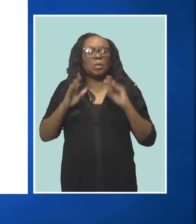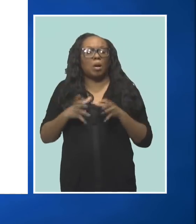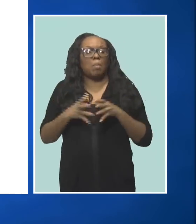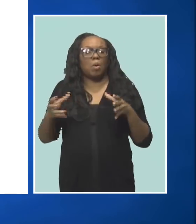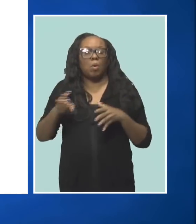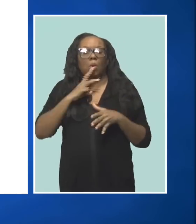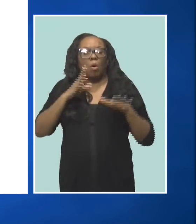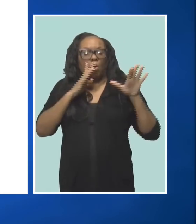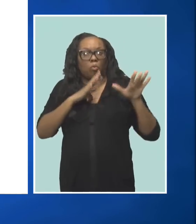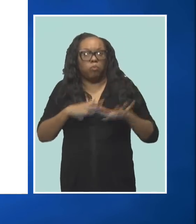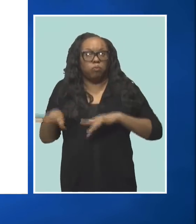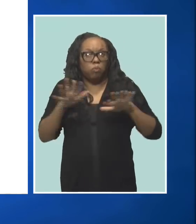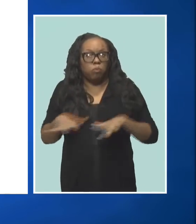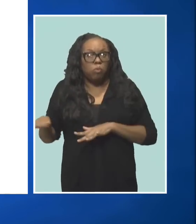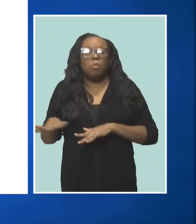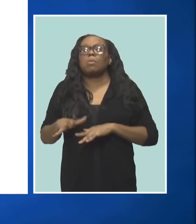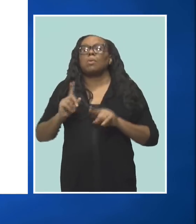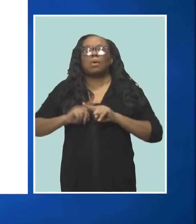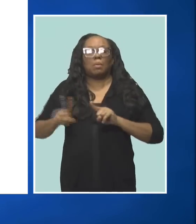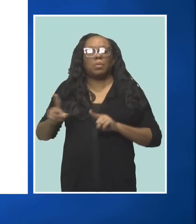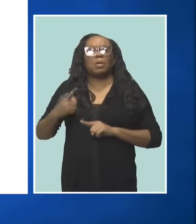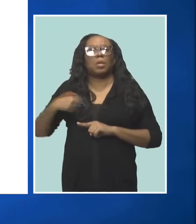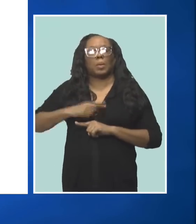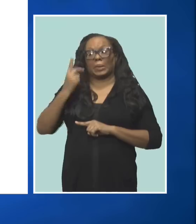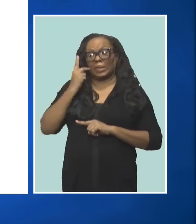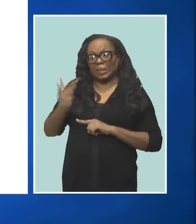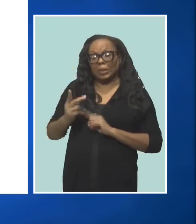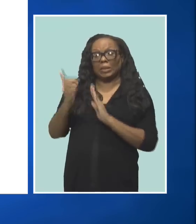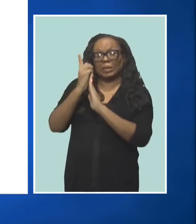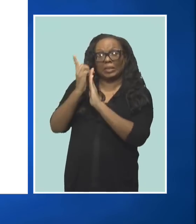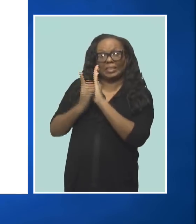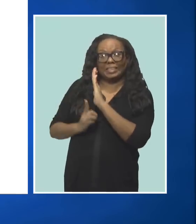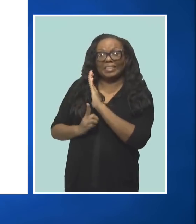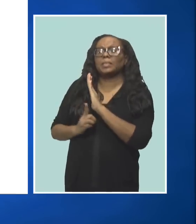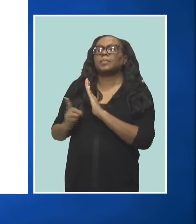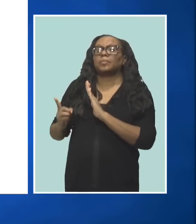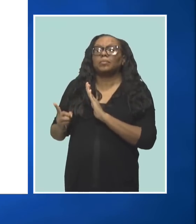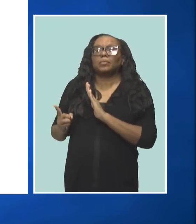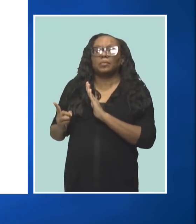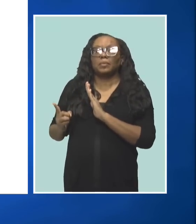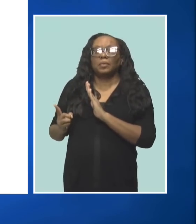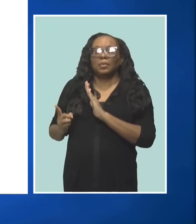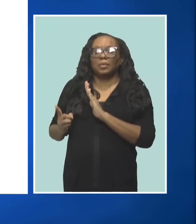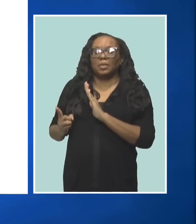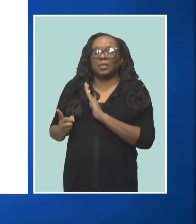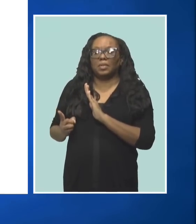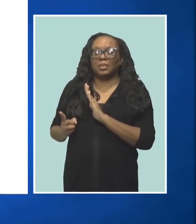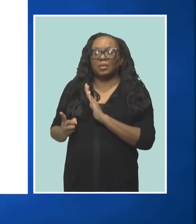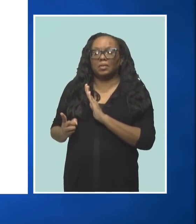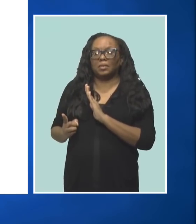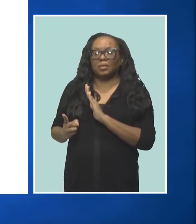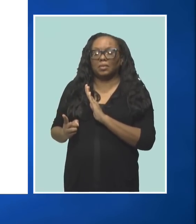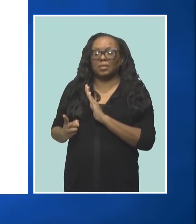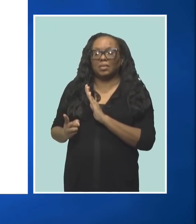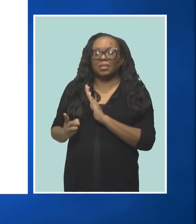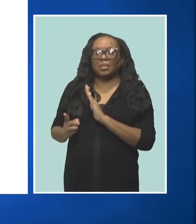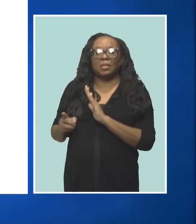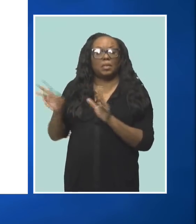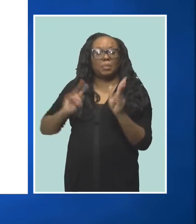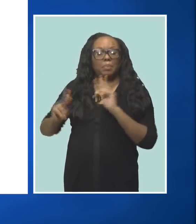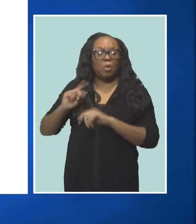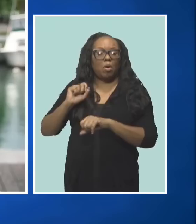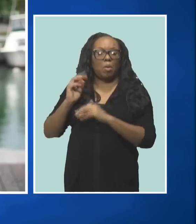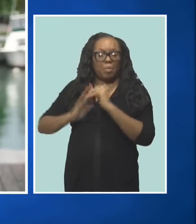know that based on the preliminary design that we would have been presented just now by our consultants,